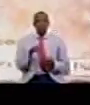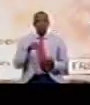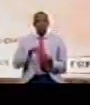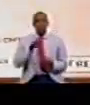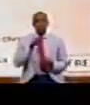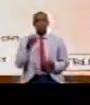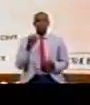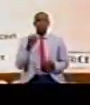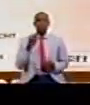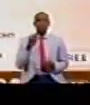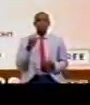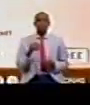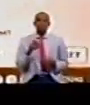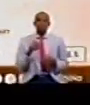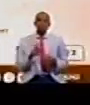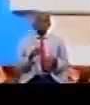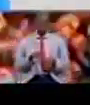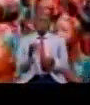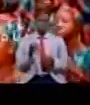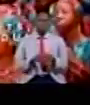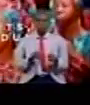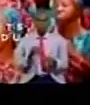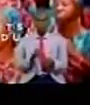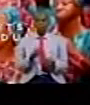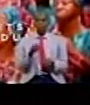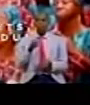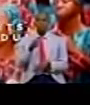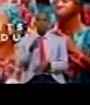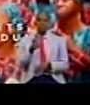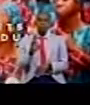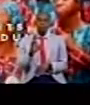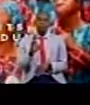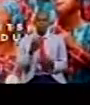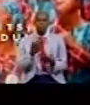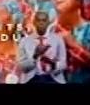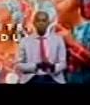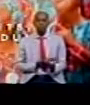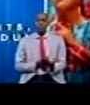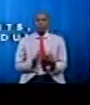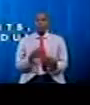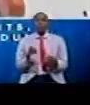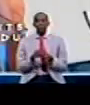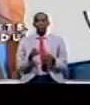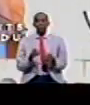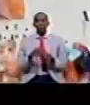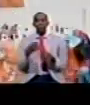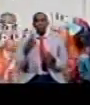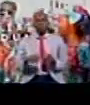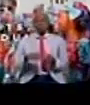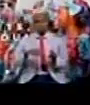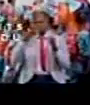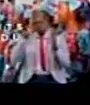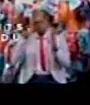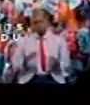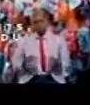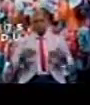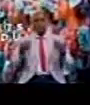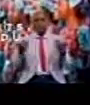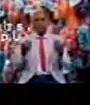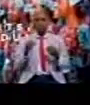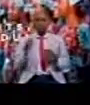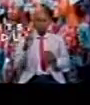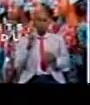infidel. Father in heaven, I come before your throne of mercy. Oh Lord, I come before your throne of